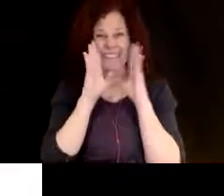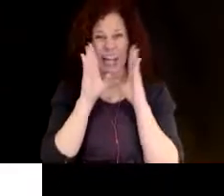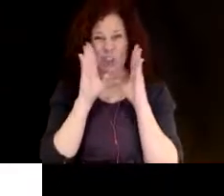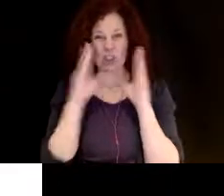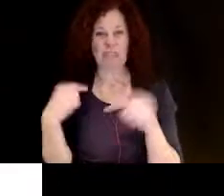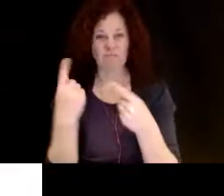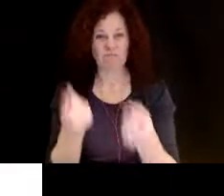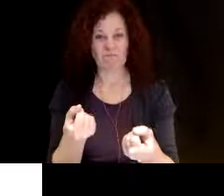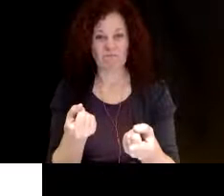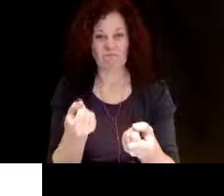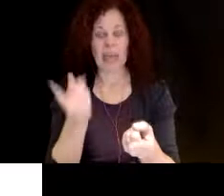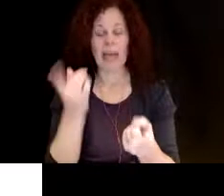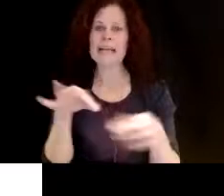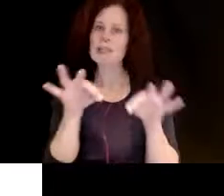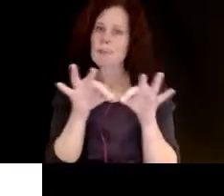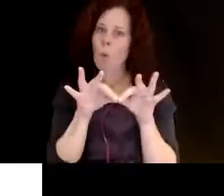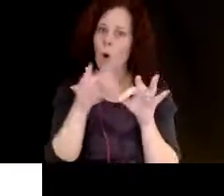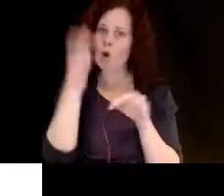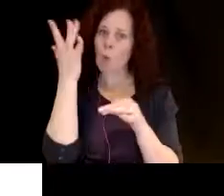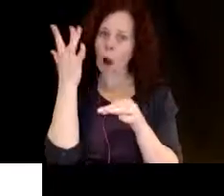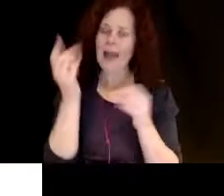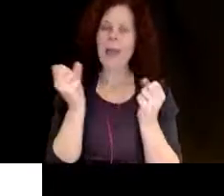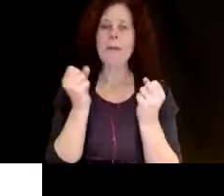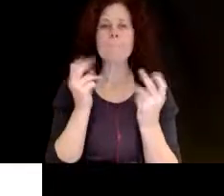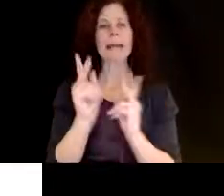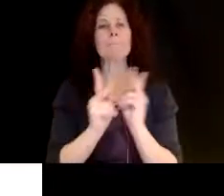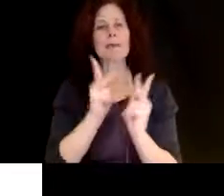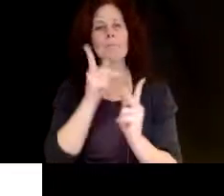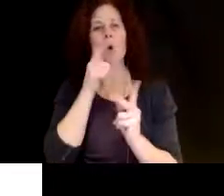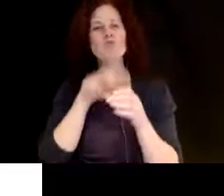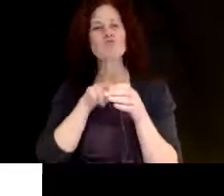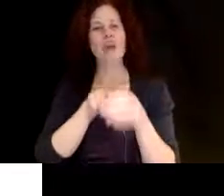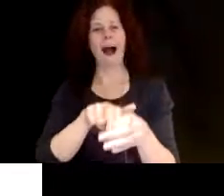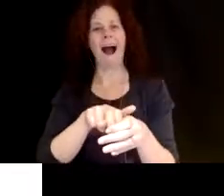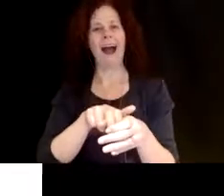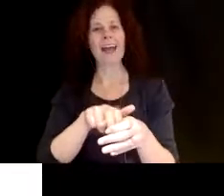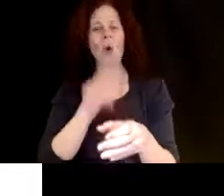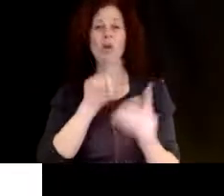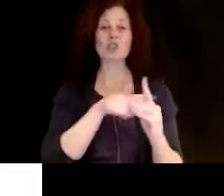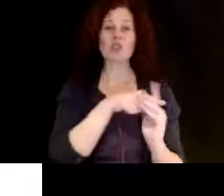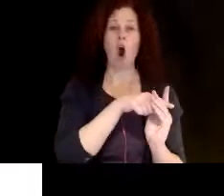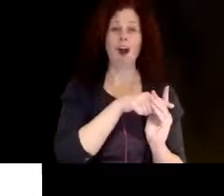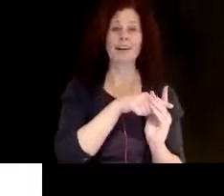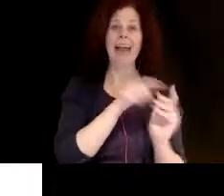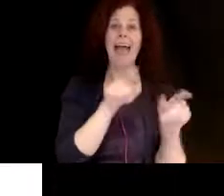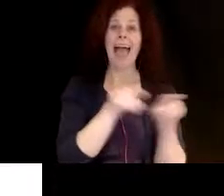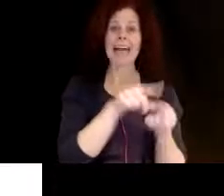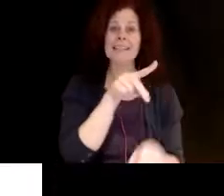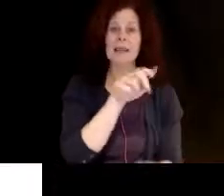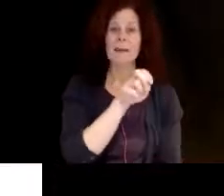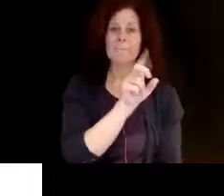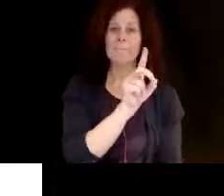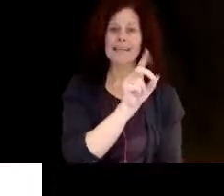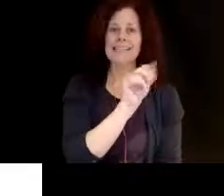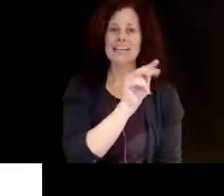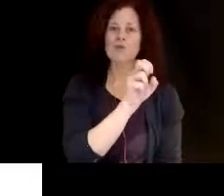people who ride transit arrive and or depart as pedestrians. And so the infrastructure beyond just the